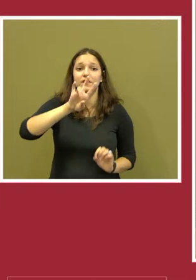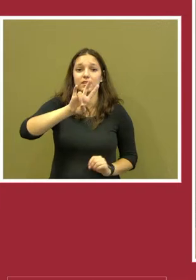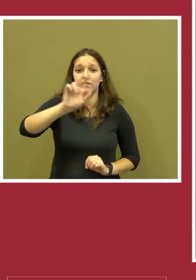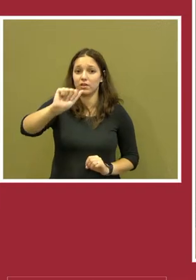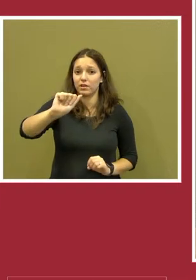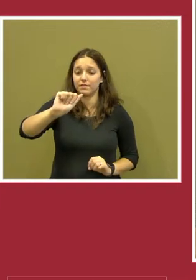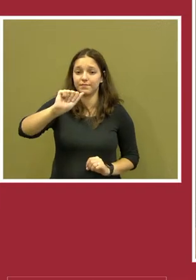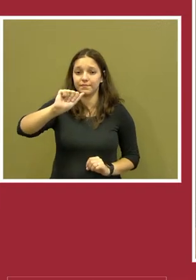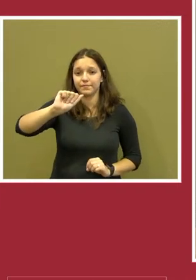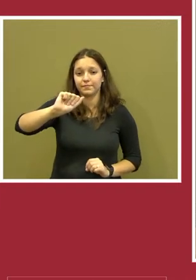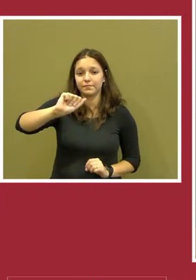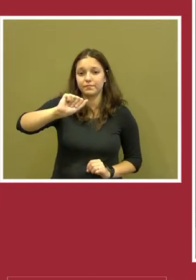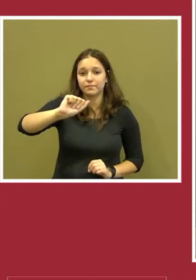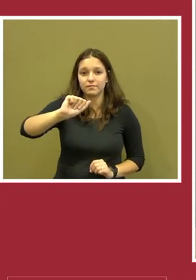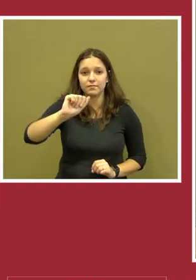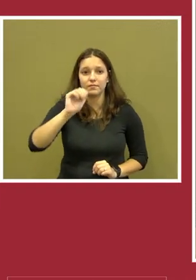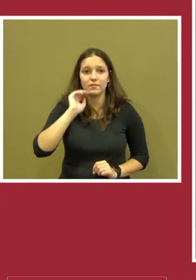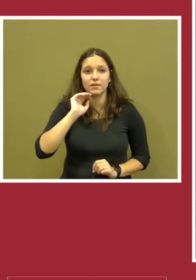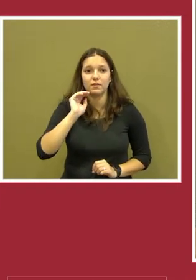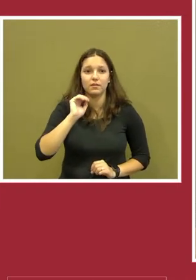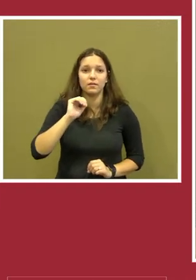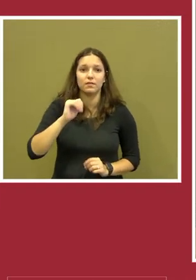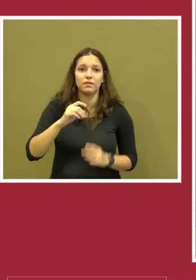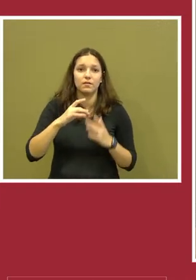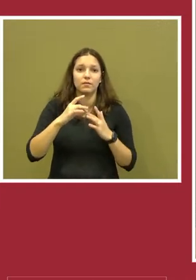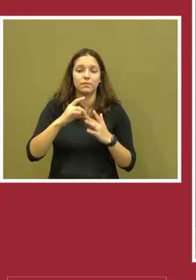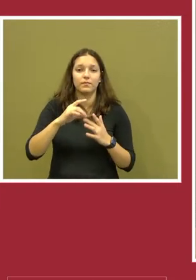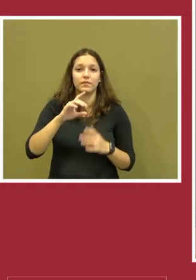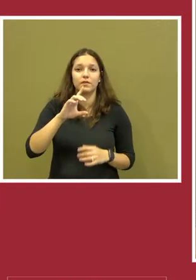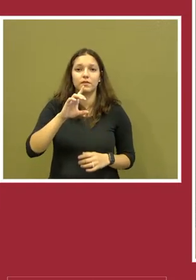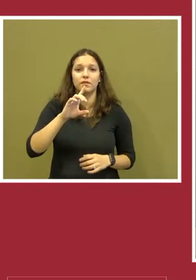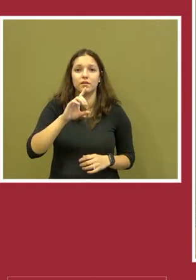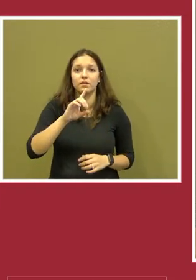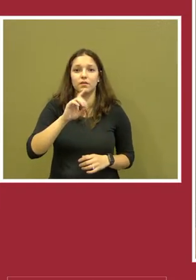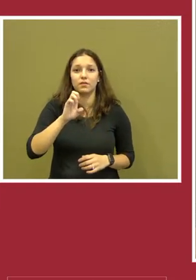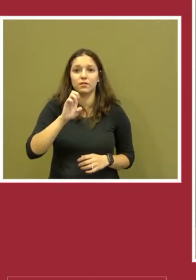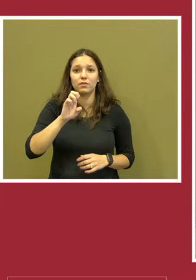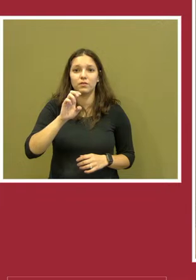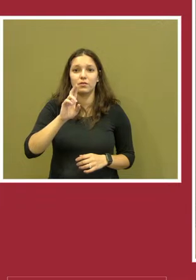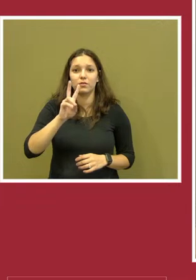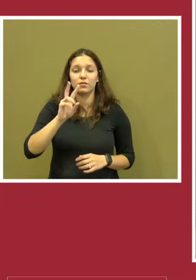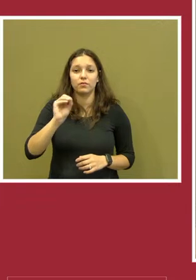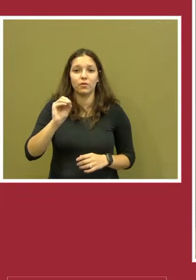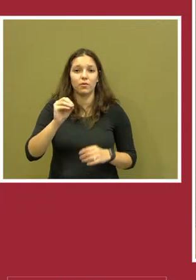7A, which will be led by Leah Bebeau, our finance director.